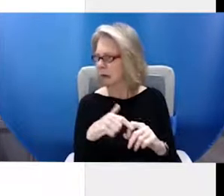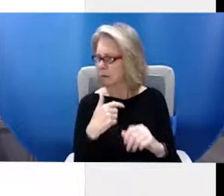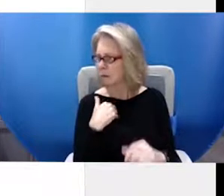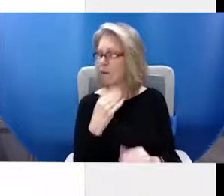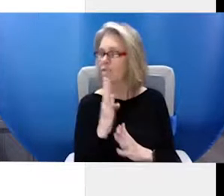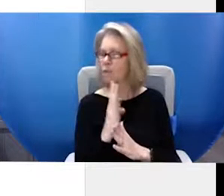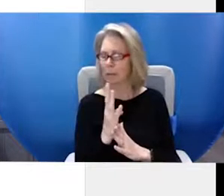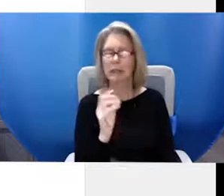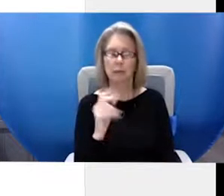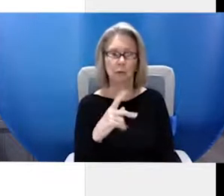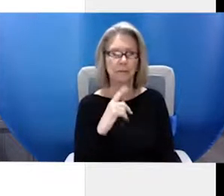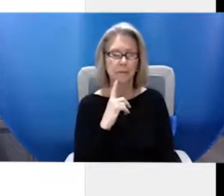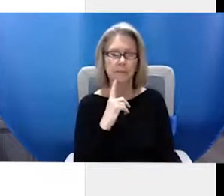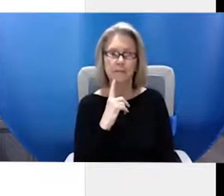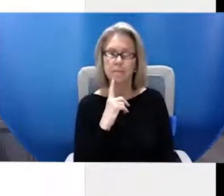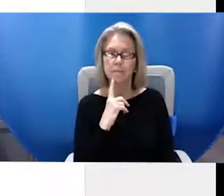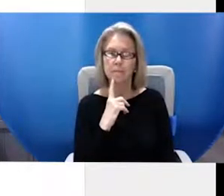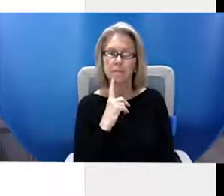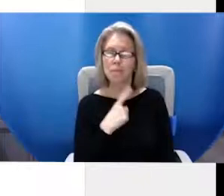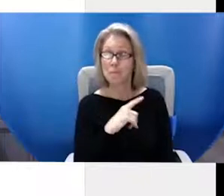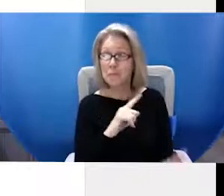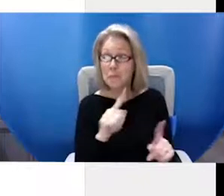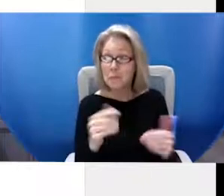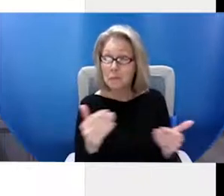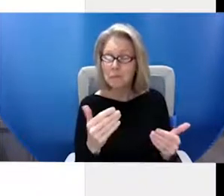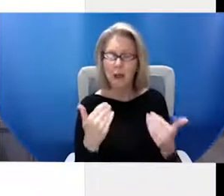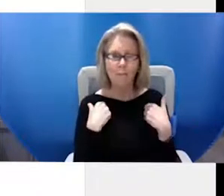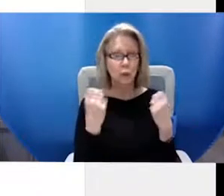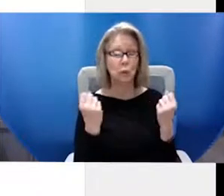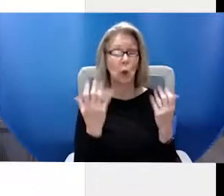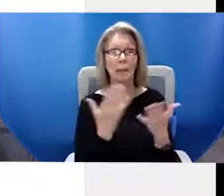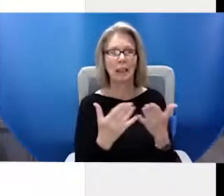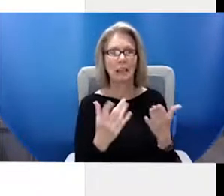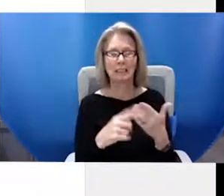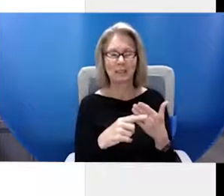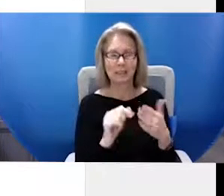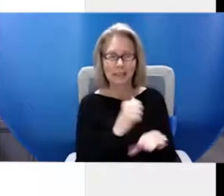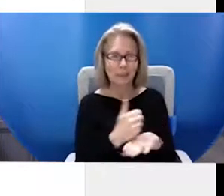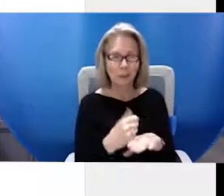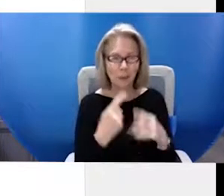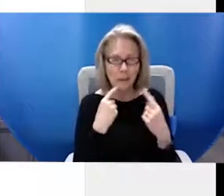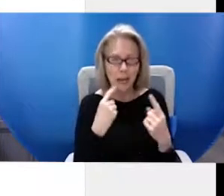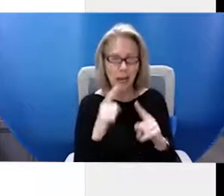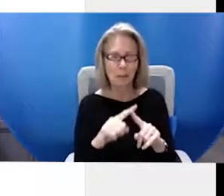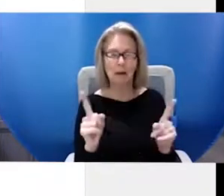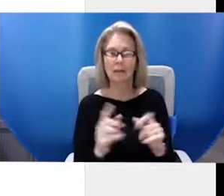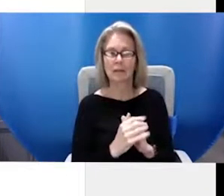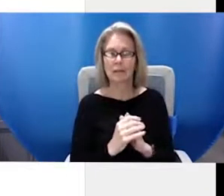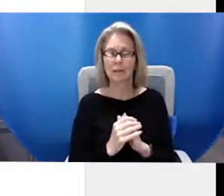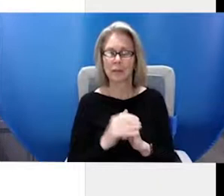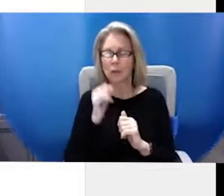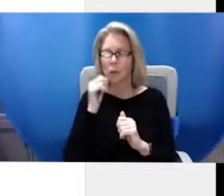I don't know how long I still have 4 minutes. I came here having like so many things listed out to